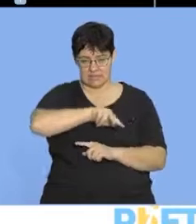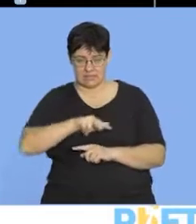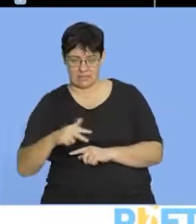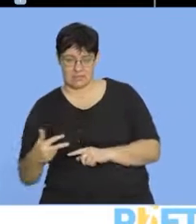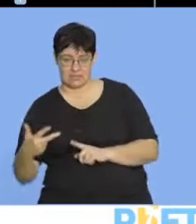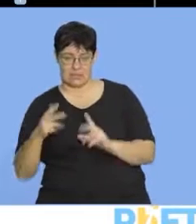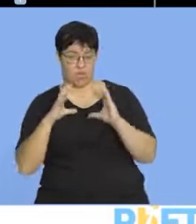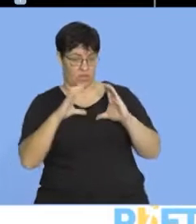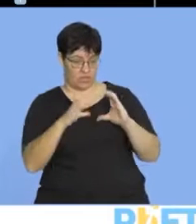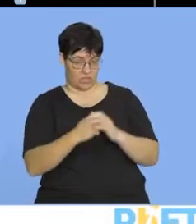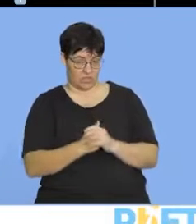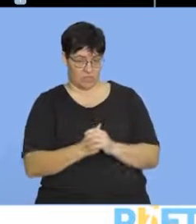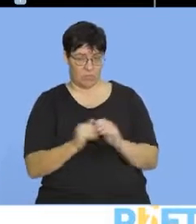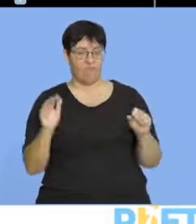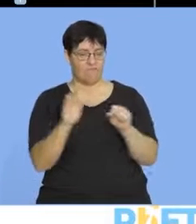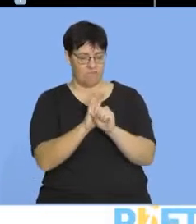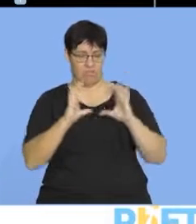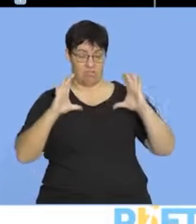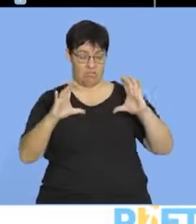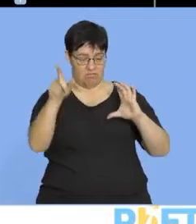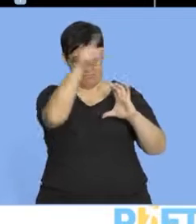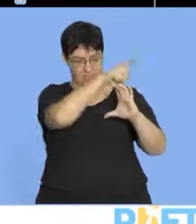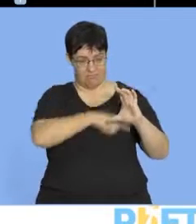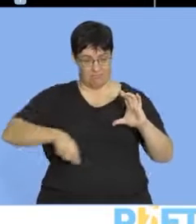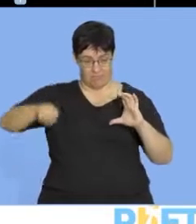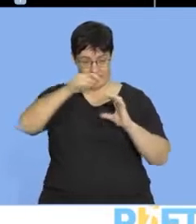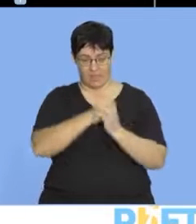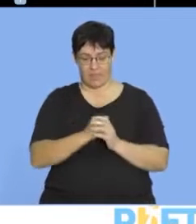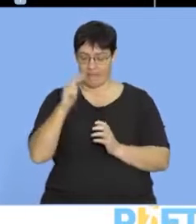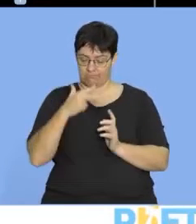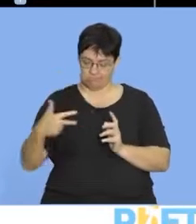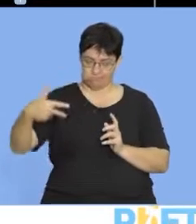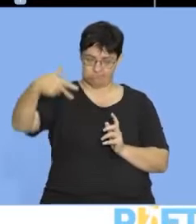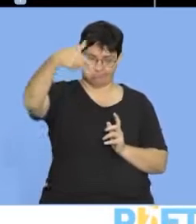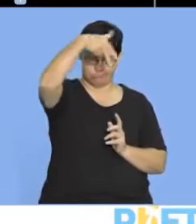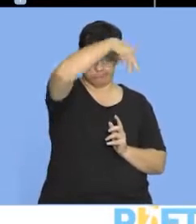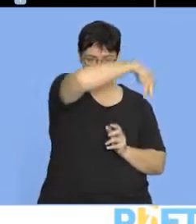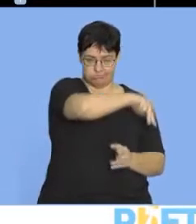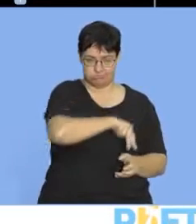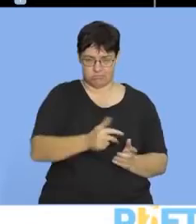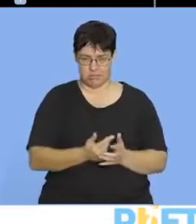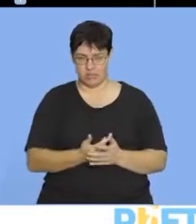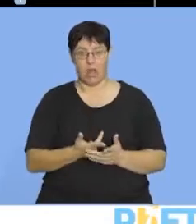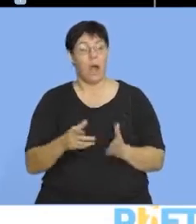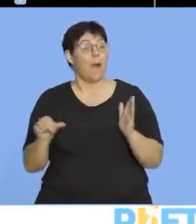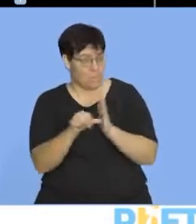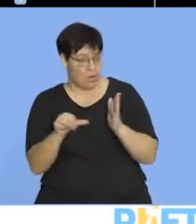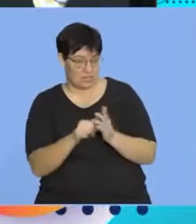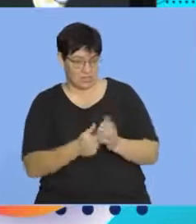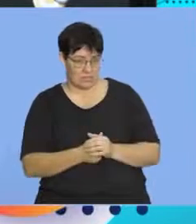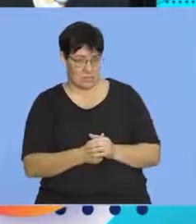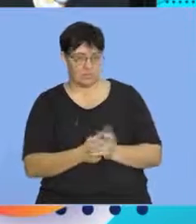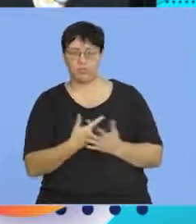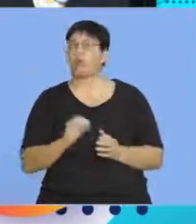the Earth in a complete circle. Where this satellite must be put is actually really important. It's